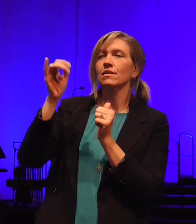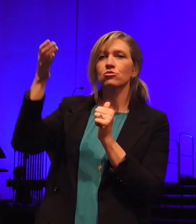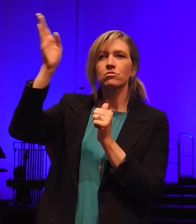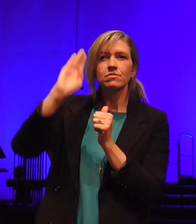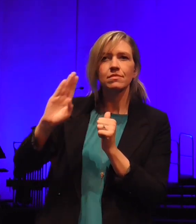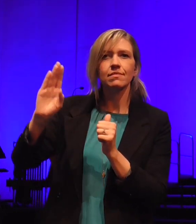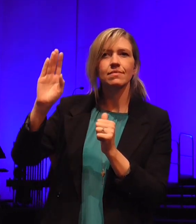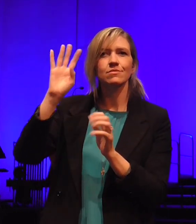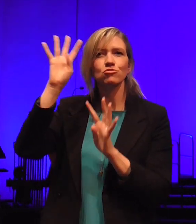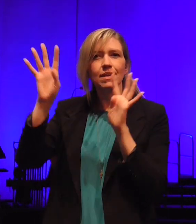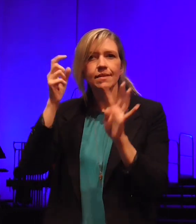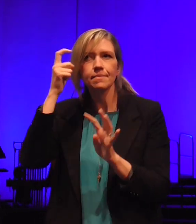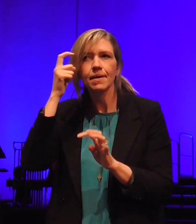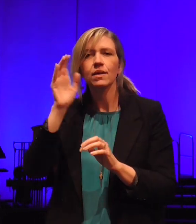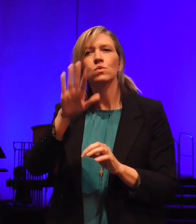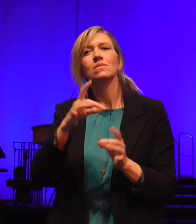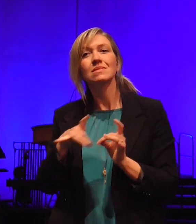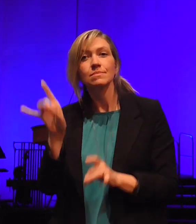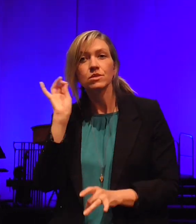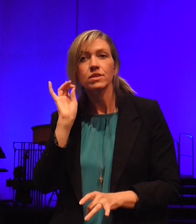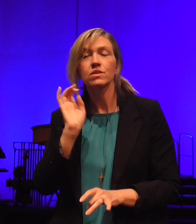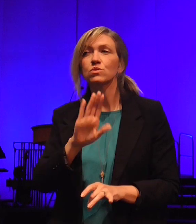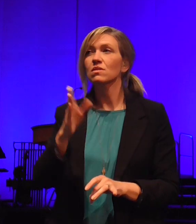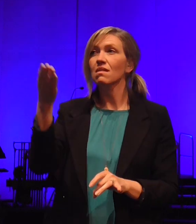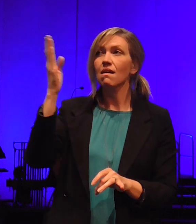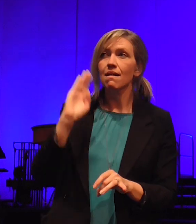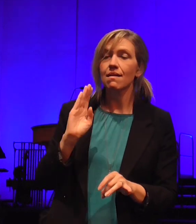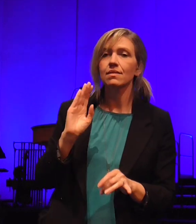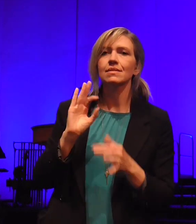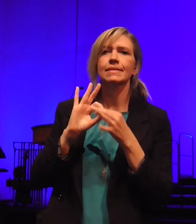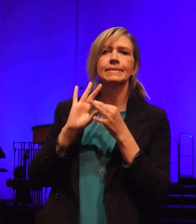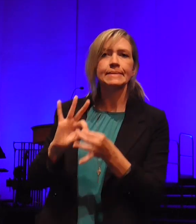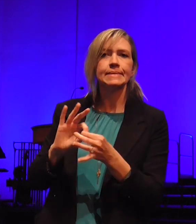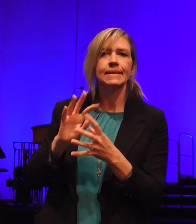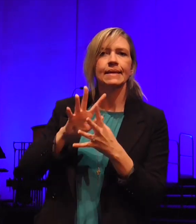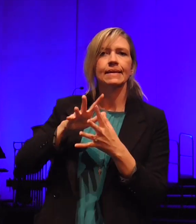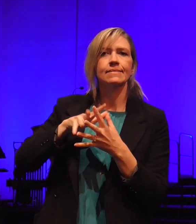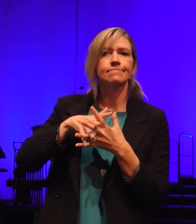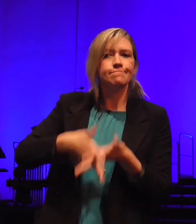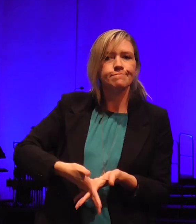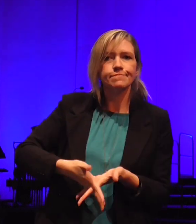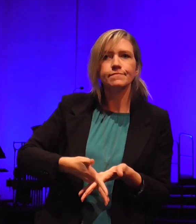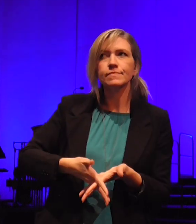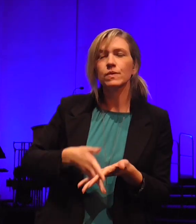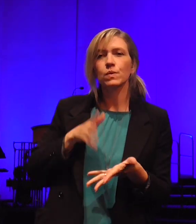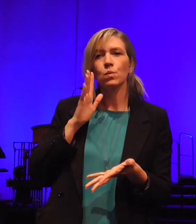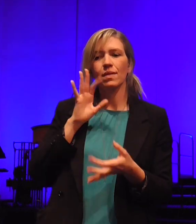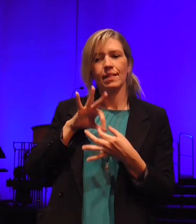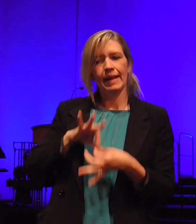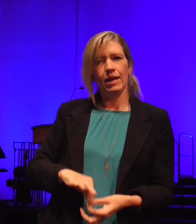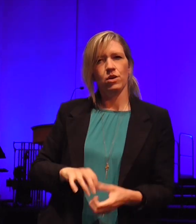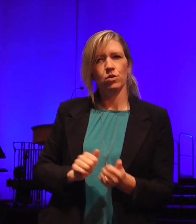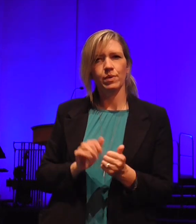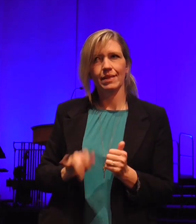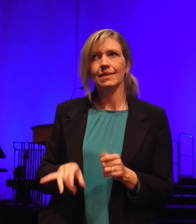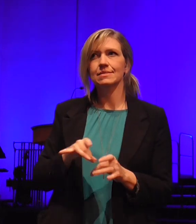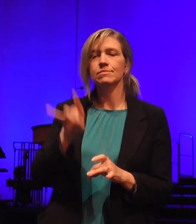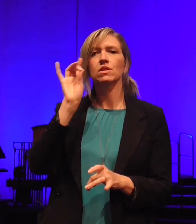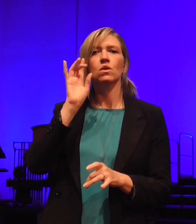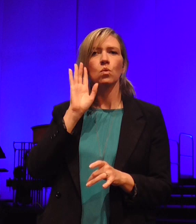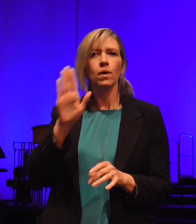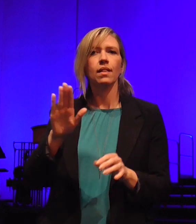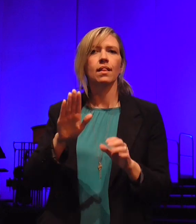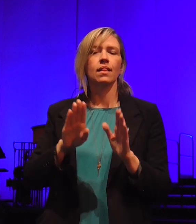divine creative mind, your spirit, your God. And you will anchor your life in this spirit, and